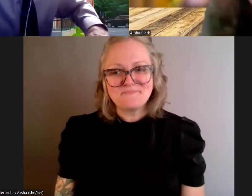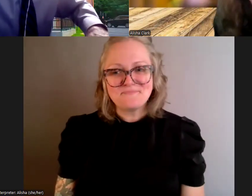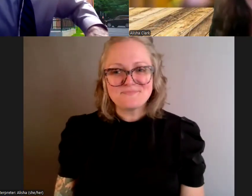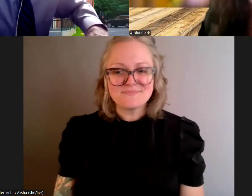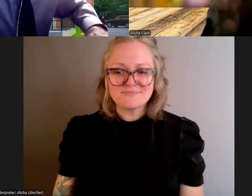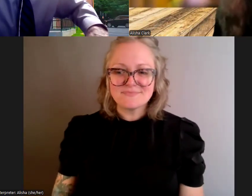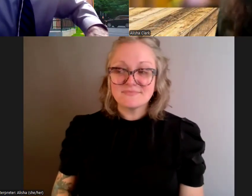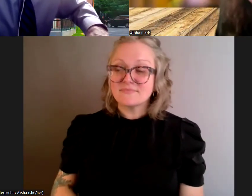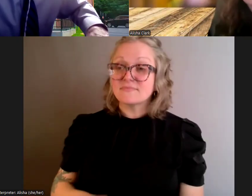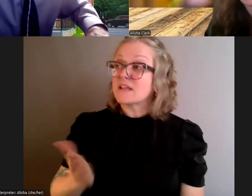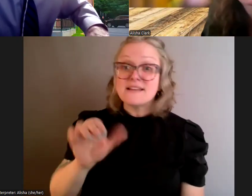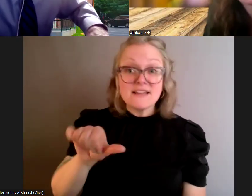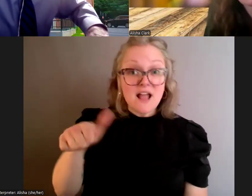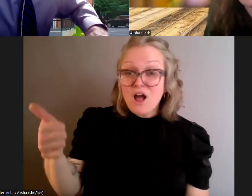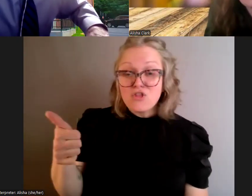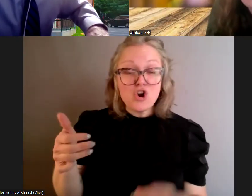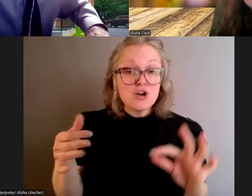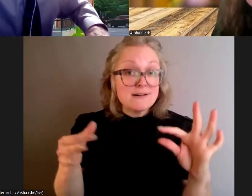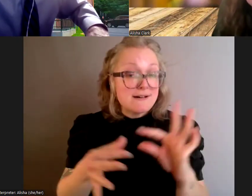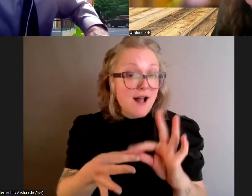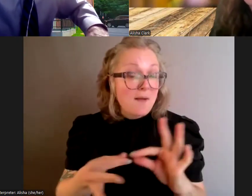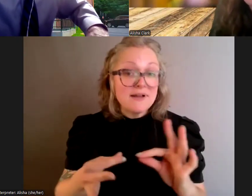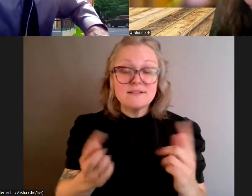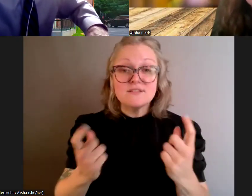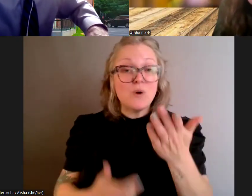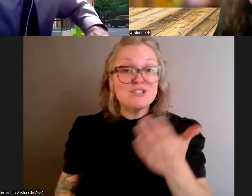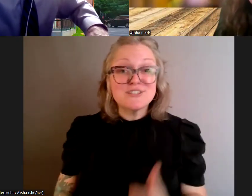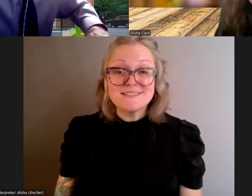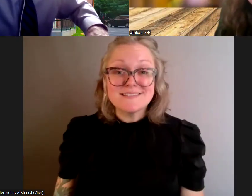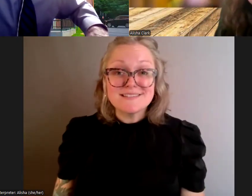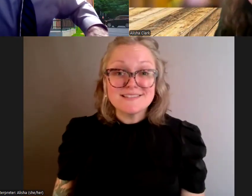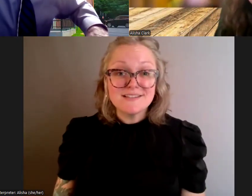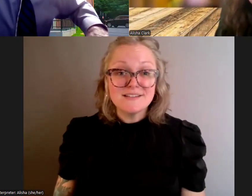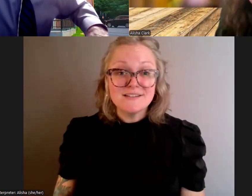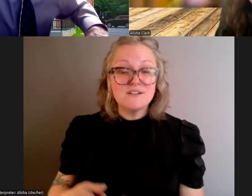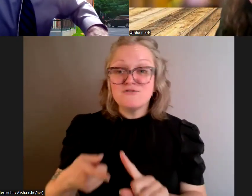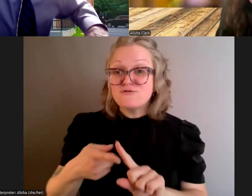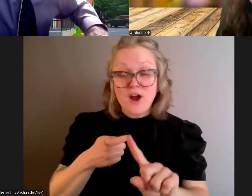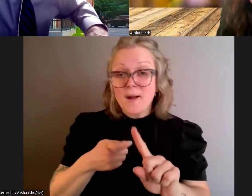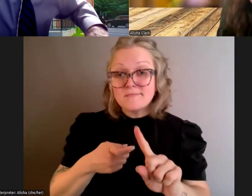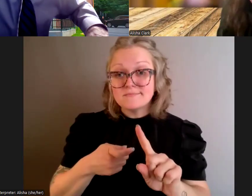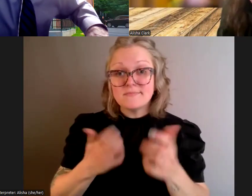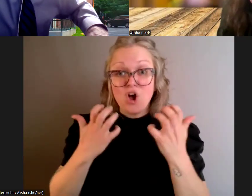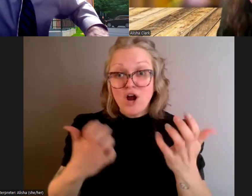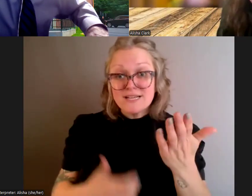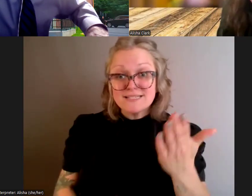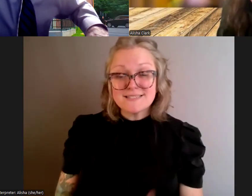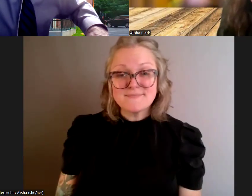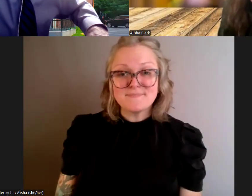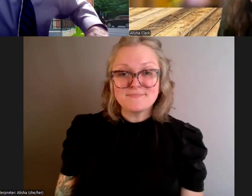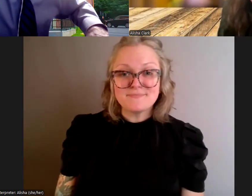Any other comments or questions from our participants?